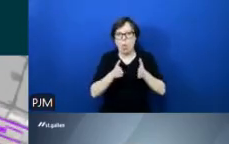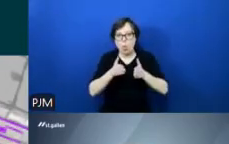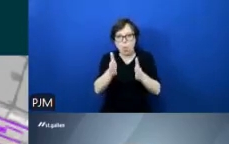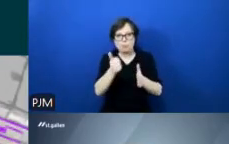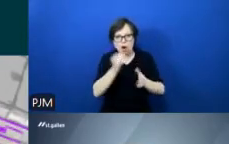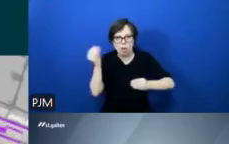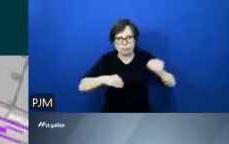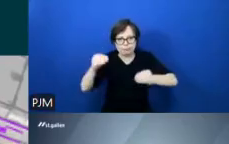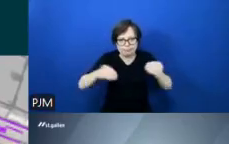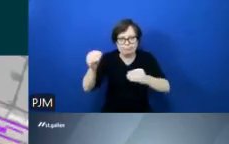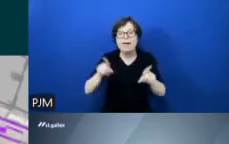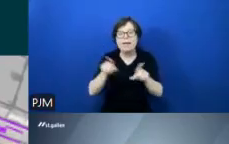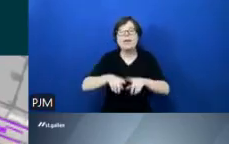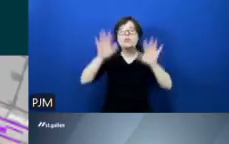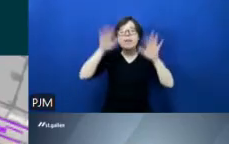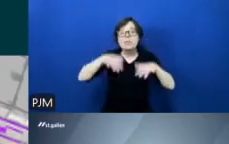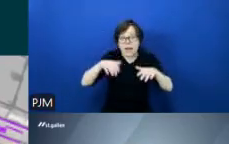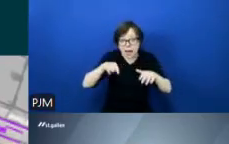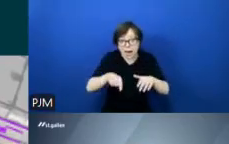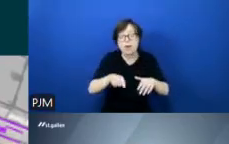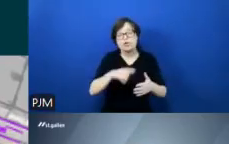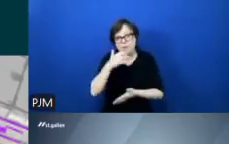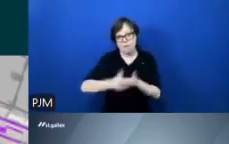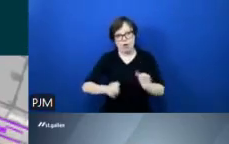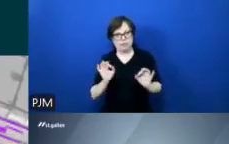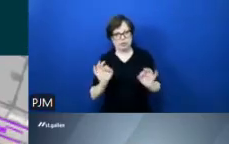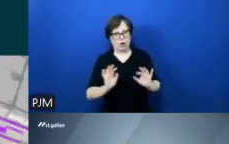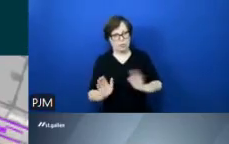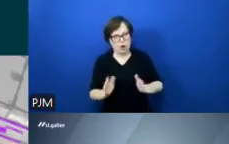The goal is to make it green and also to use the water